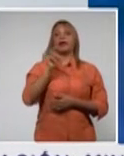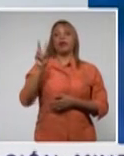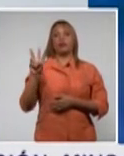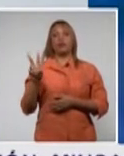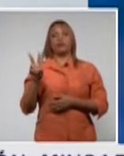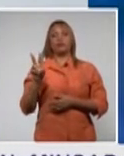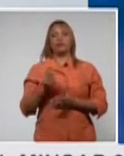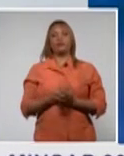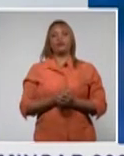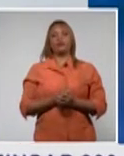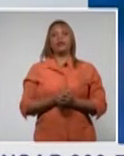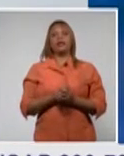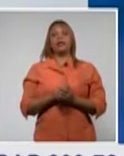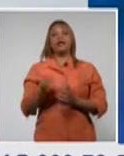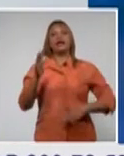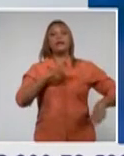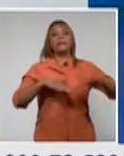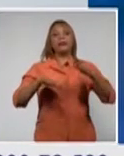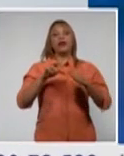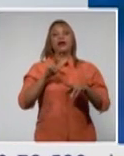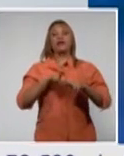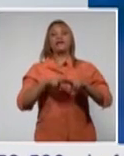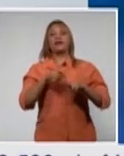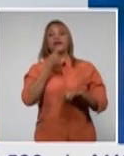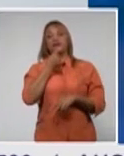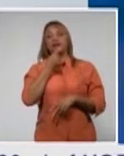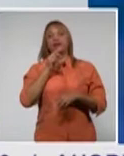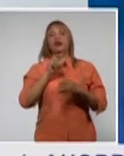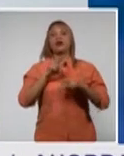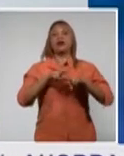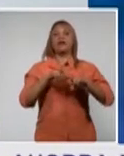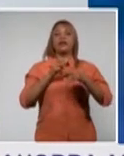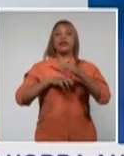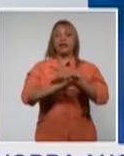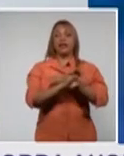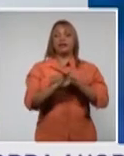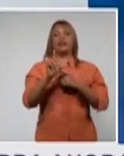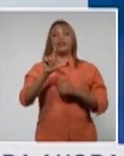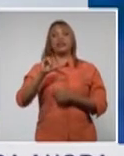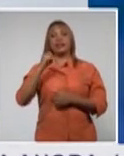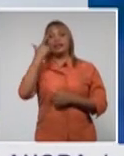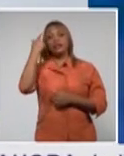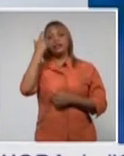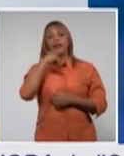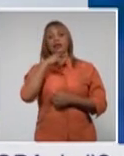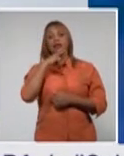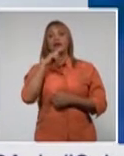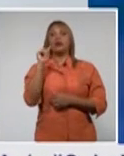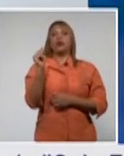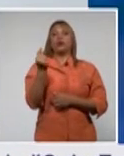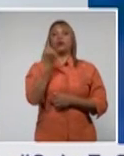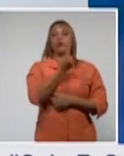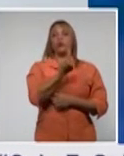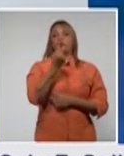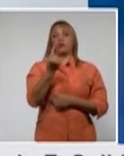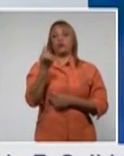2, and 1 case from Habana del Este, Playa, La Habana Vieja, and La Lisa.